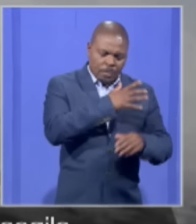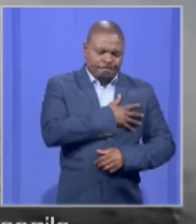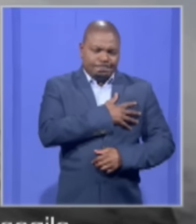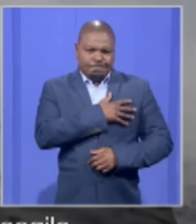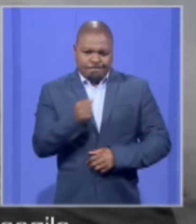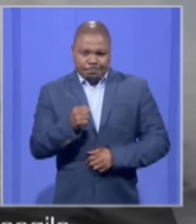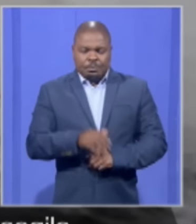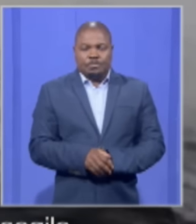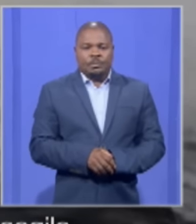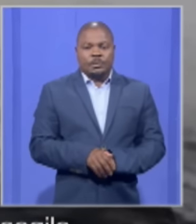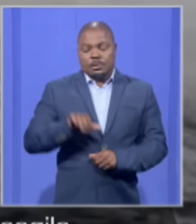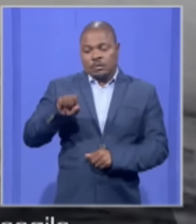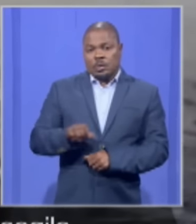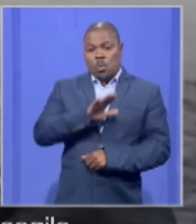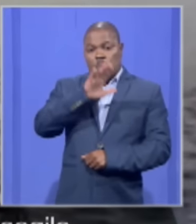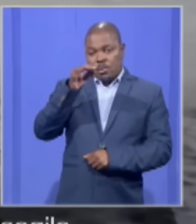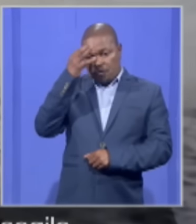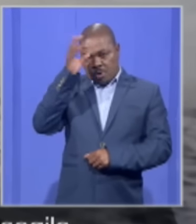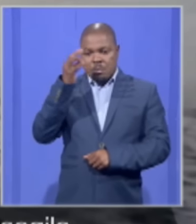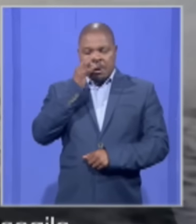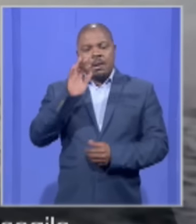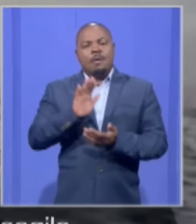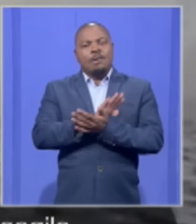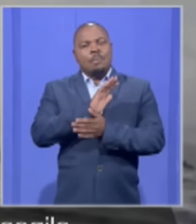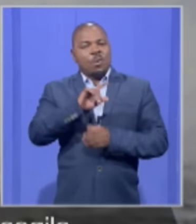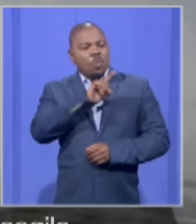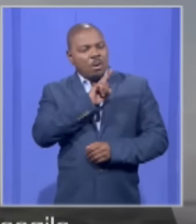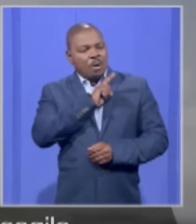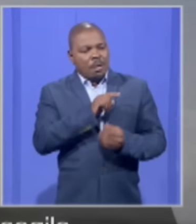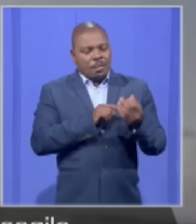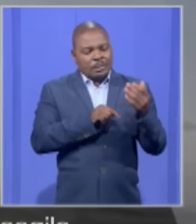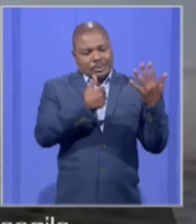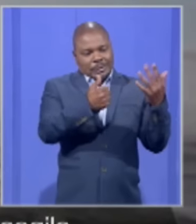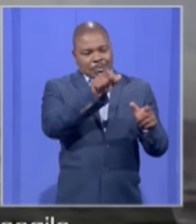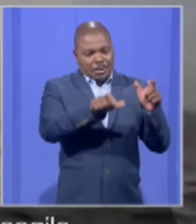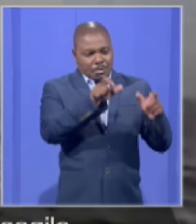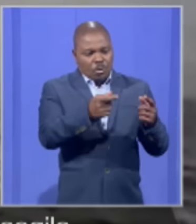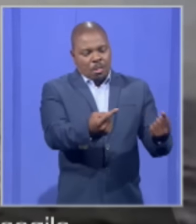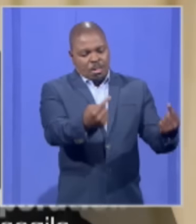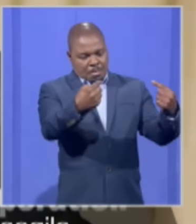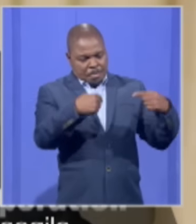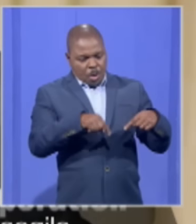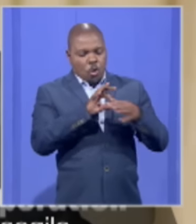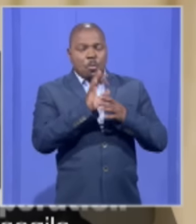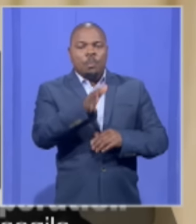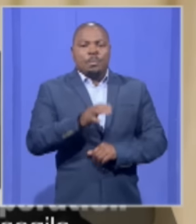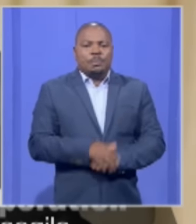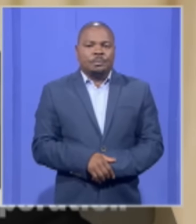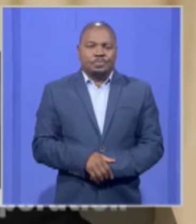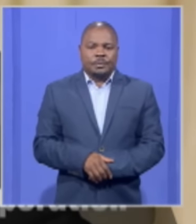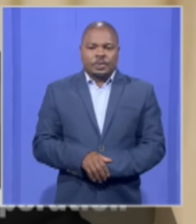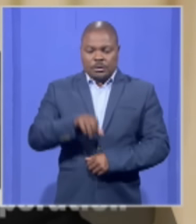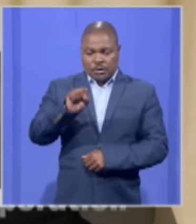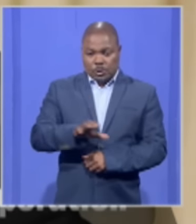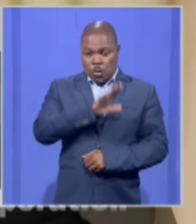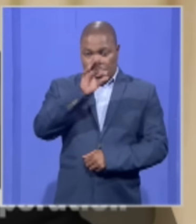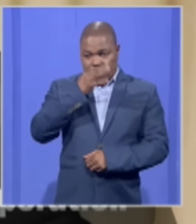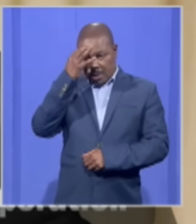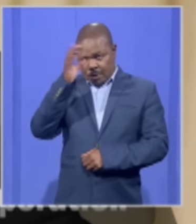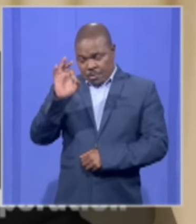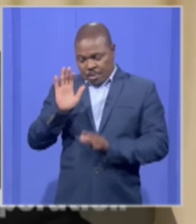Khabagare puso ya Afrika Borwa ya re itumeletse gore baagi ba yona ba le barataro ba boela gae. On behalf of the South African